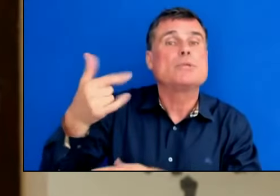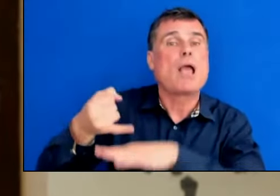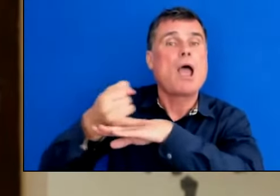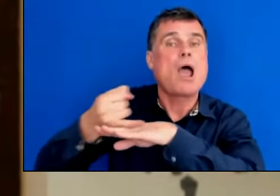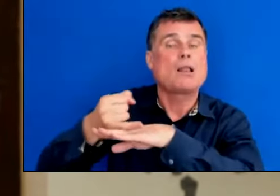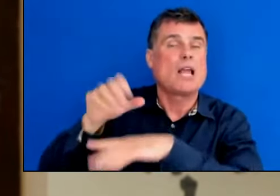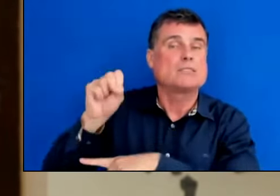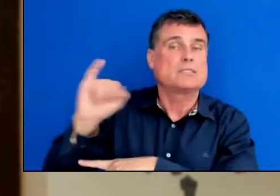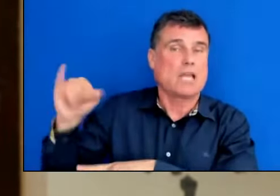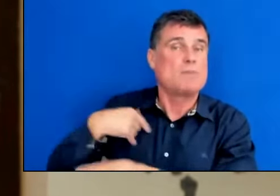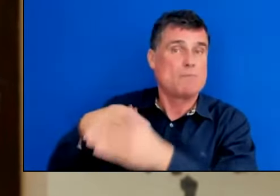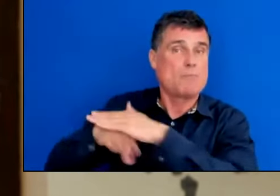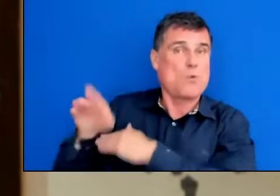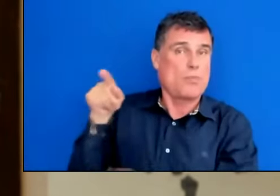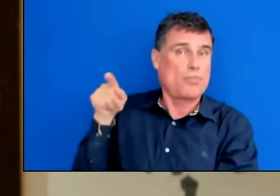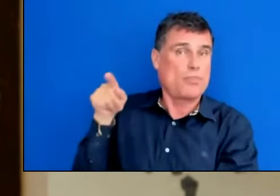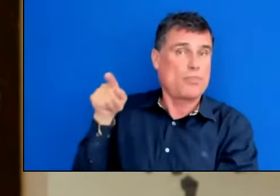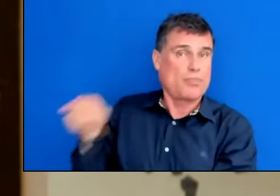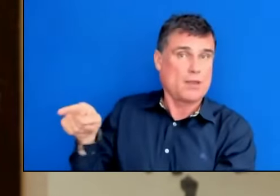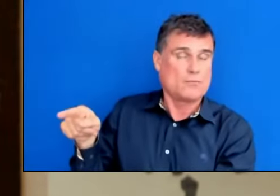Okano Murakami.